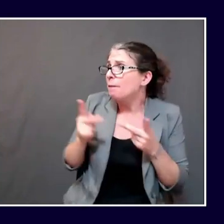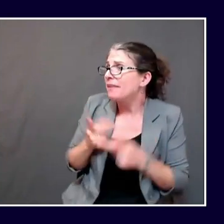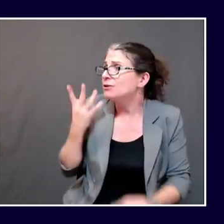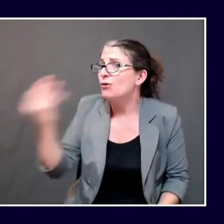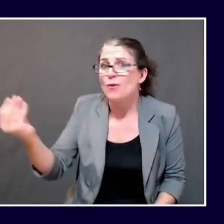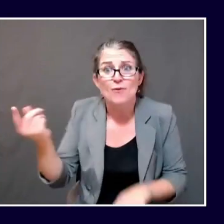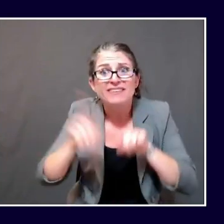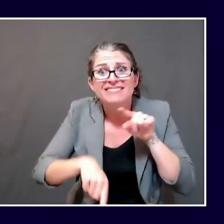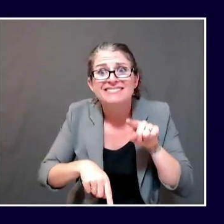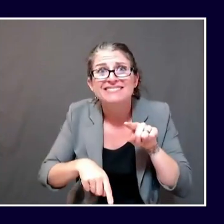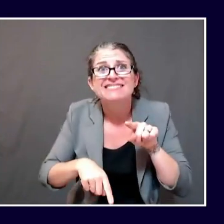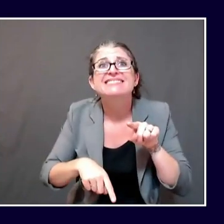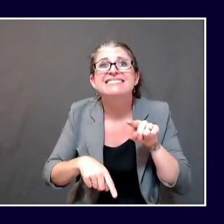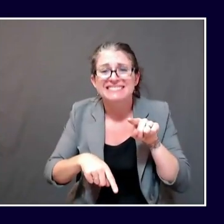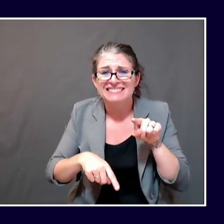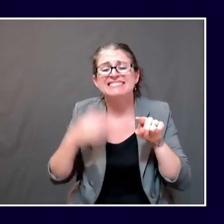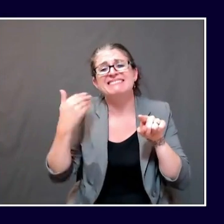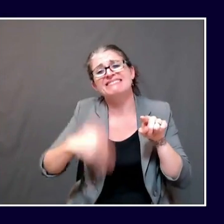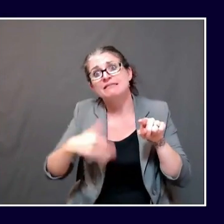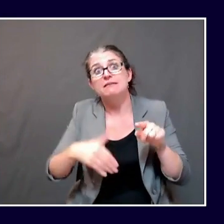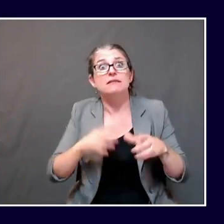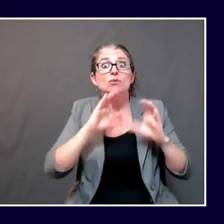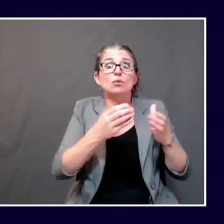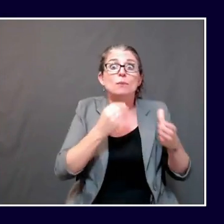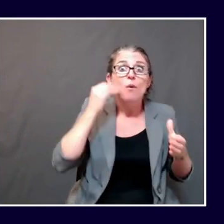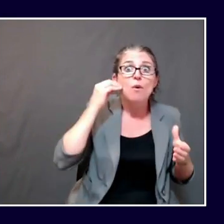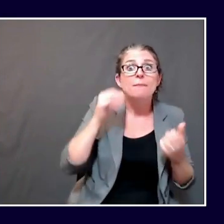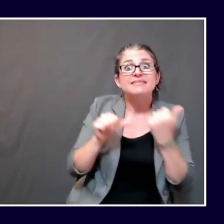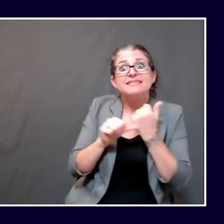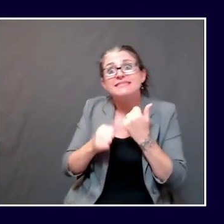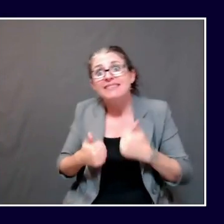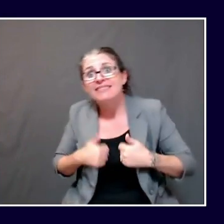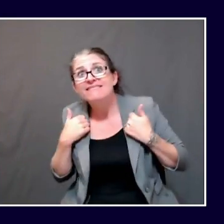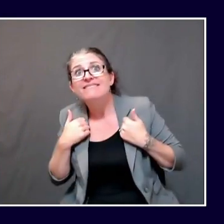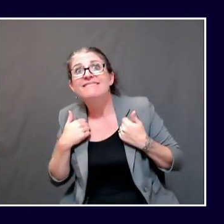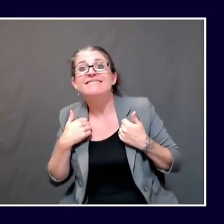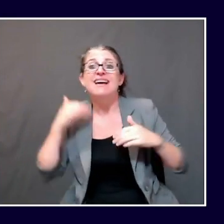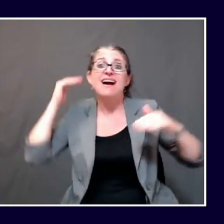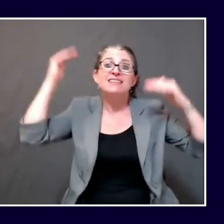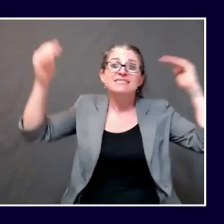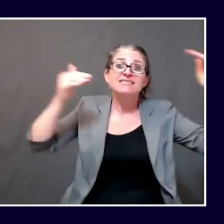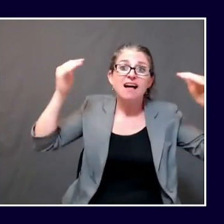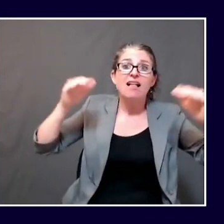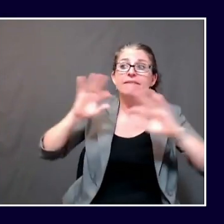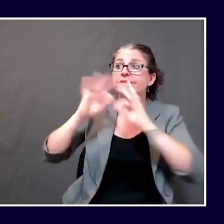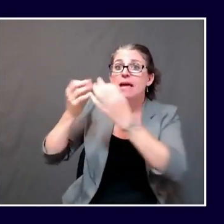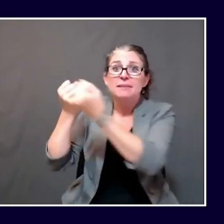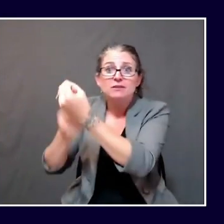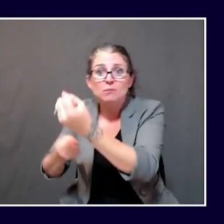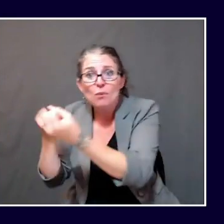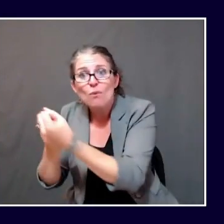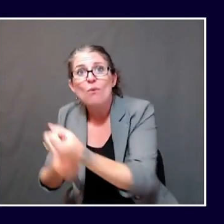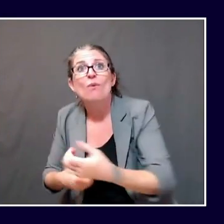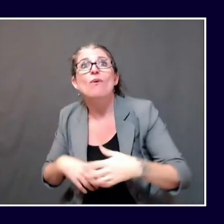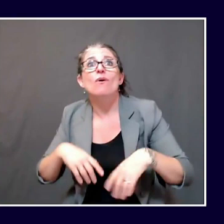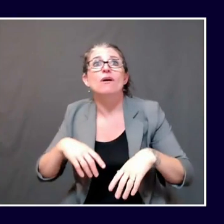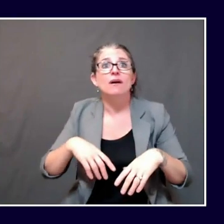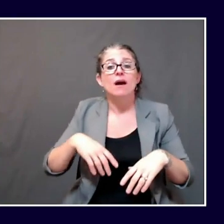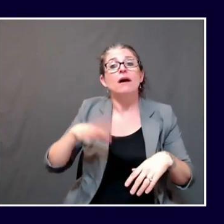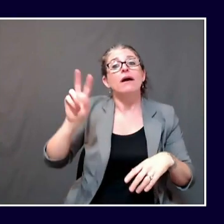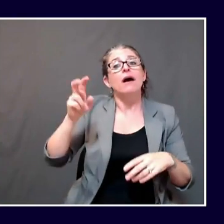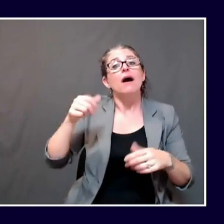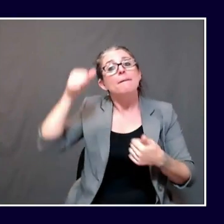homes, assisted living facilities, adult family care homes, memory care homes, and private